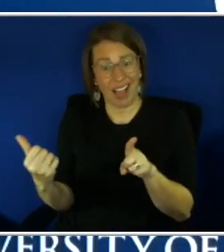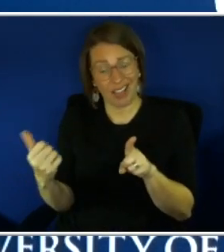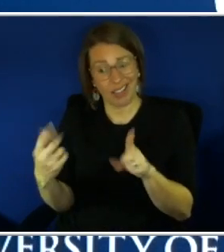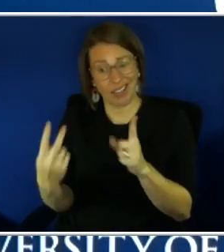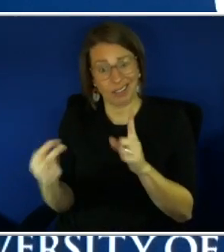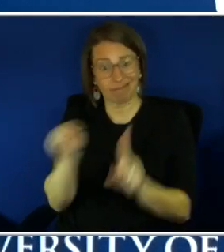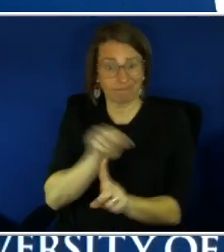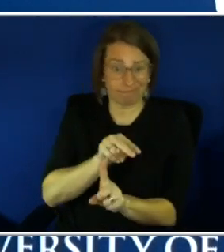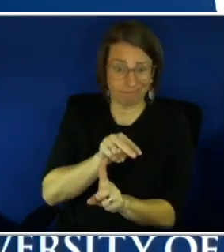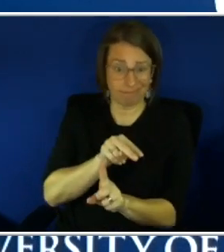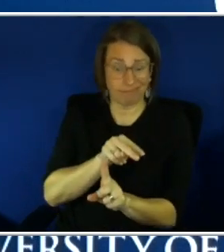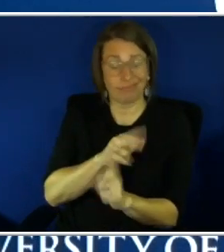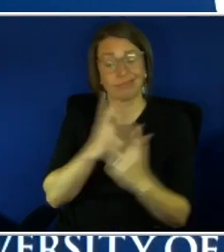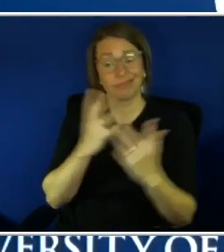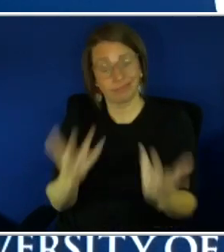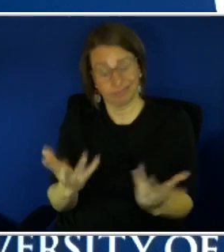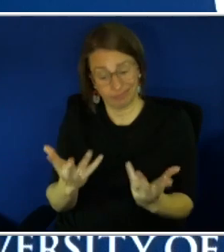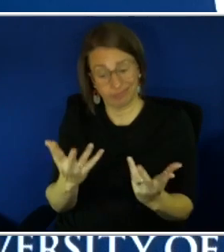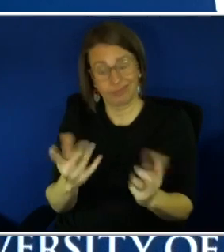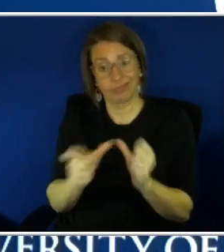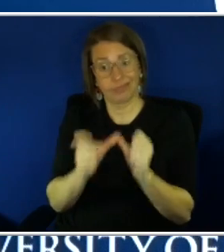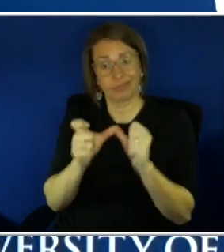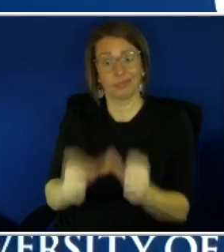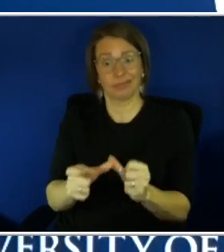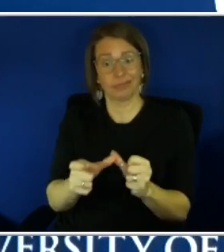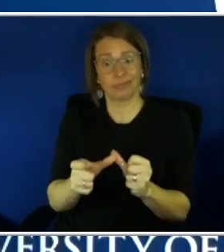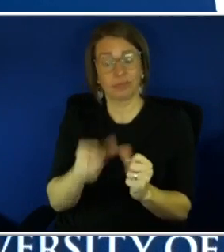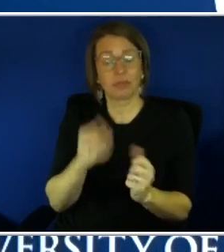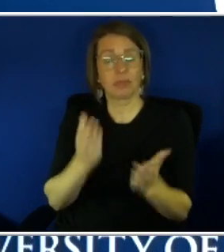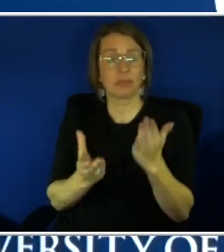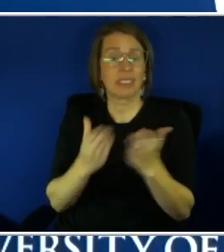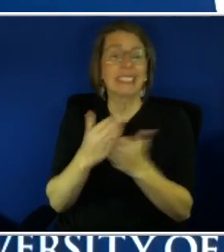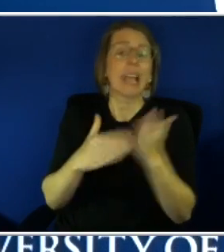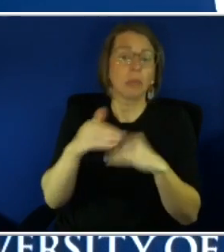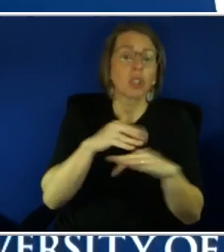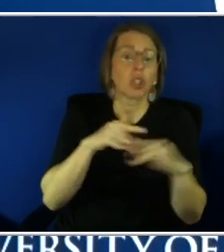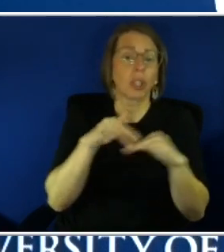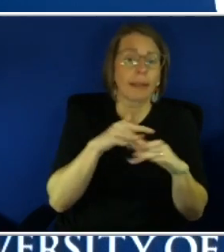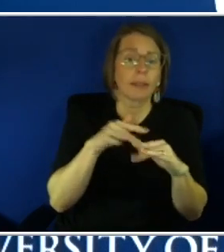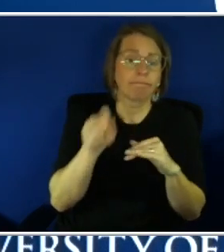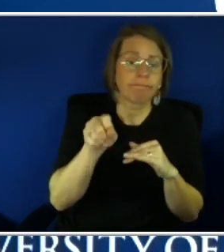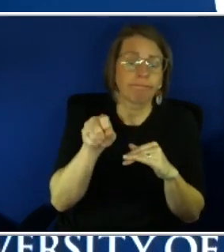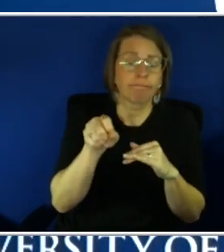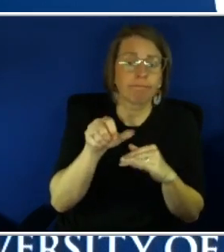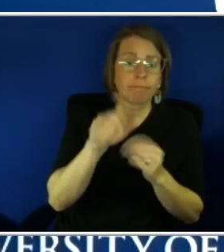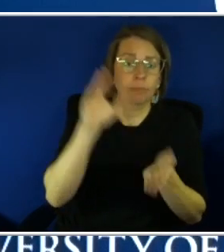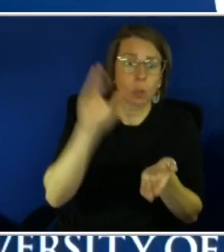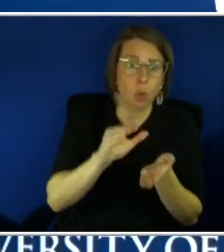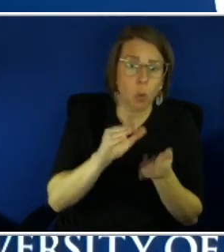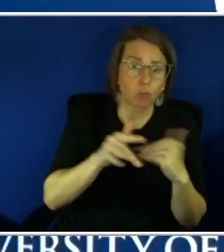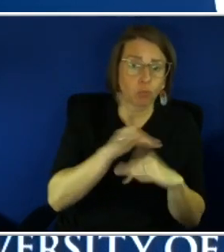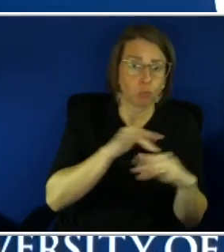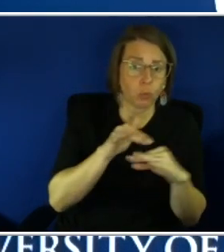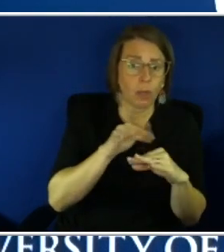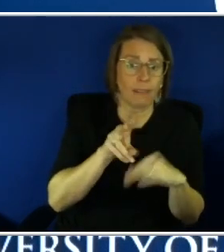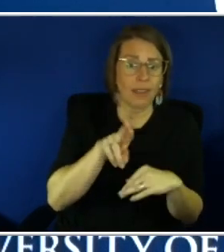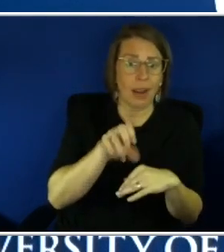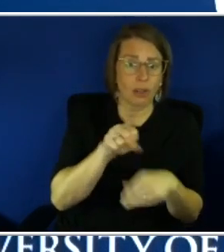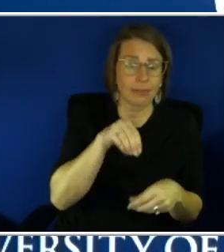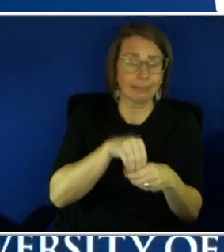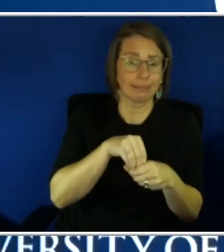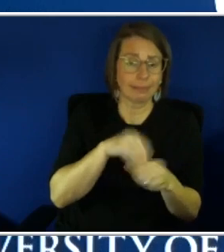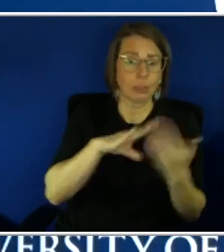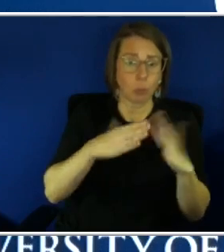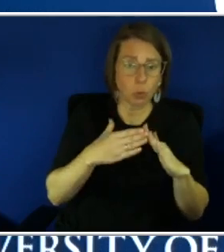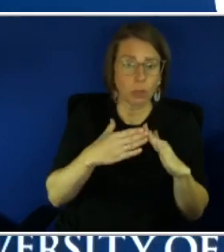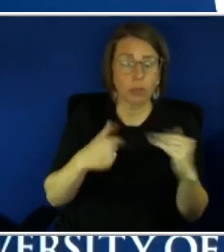and the fact that there continues to be, although some circulation, otherwise very low circulation of the virus in the community, we want to